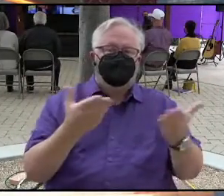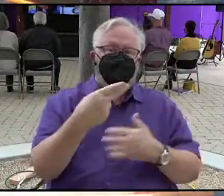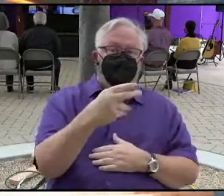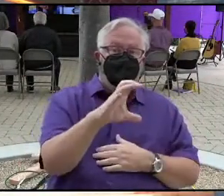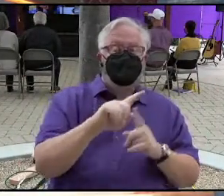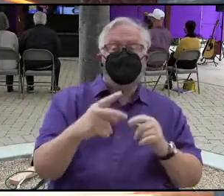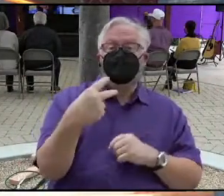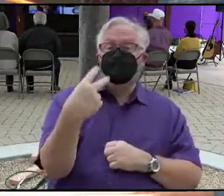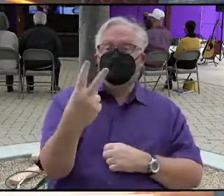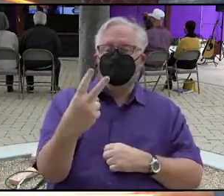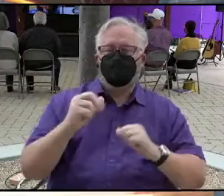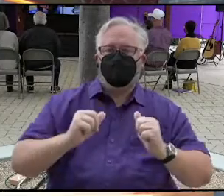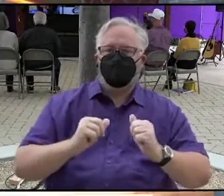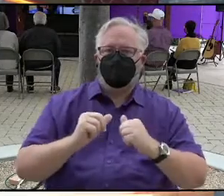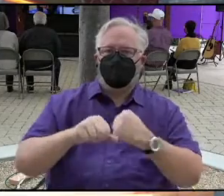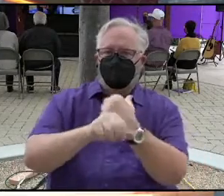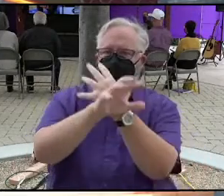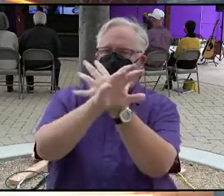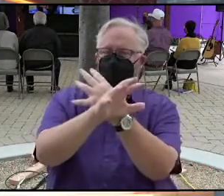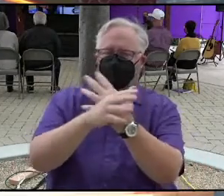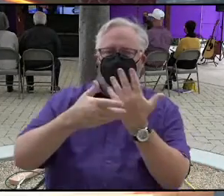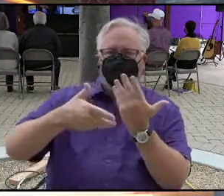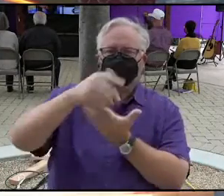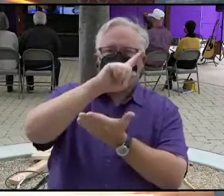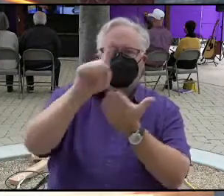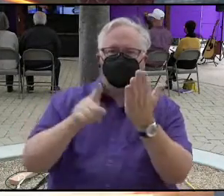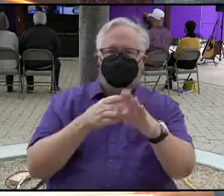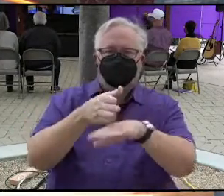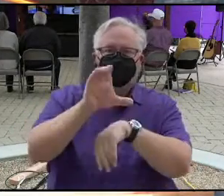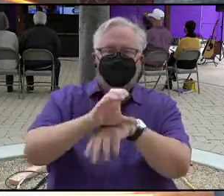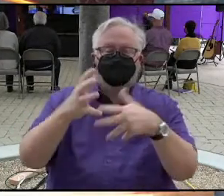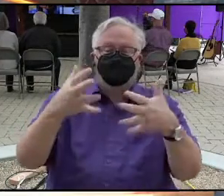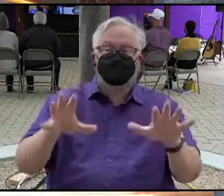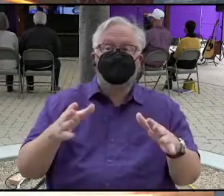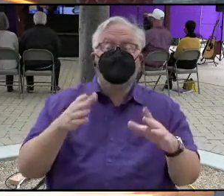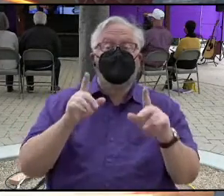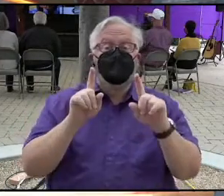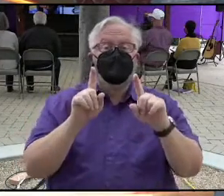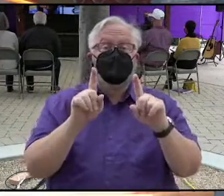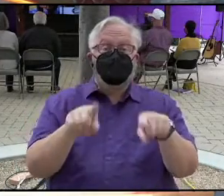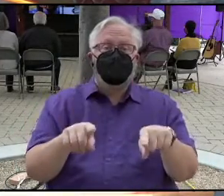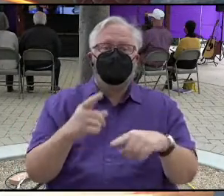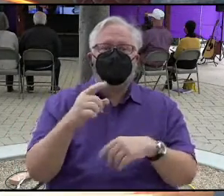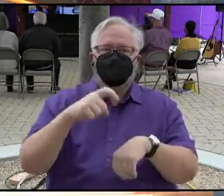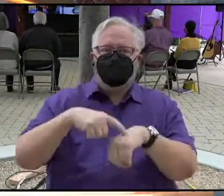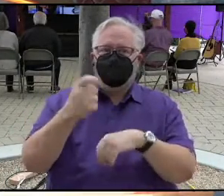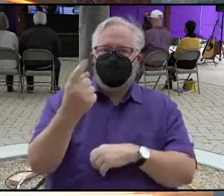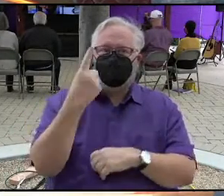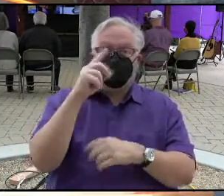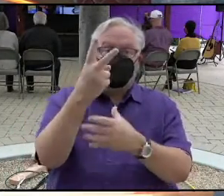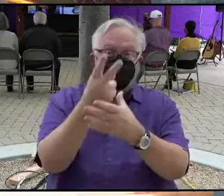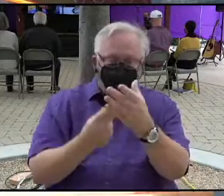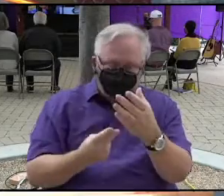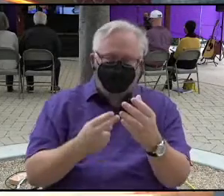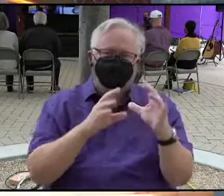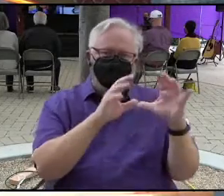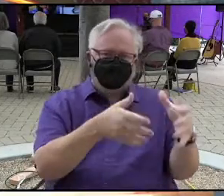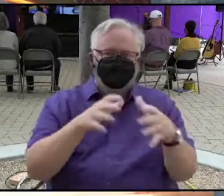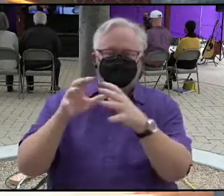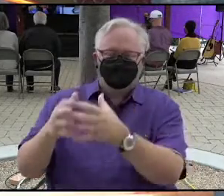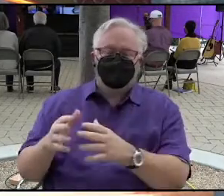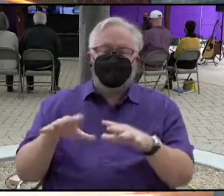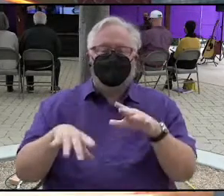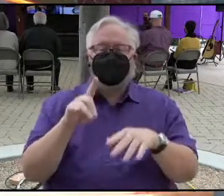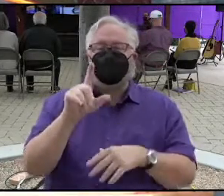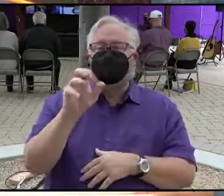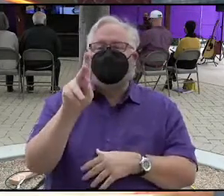hour groups after the service. To access our social hour at 11 o'clock for both of our campuses, you can find the link in the comments or